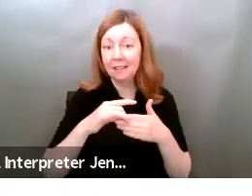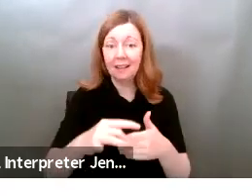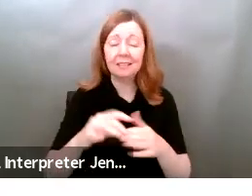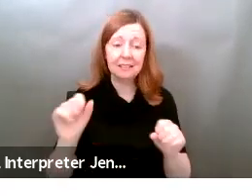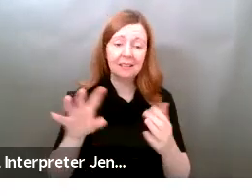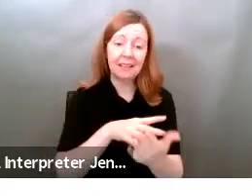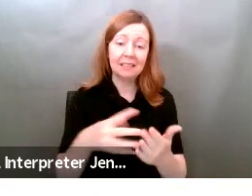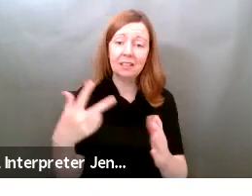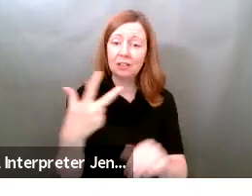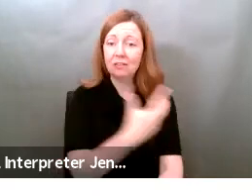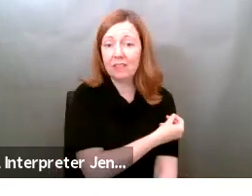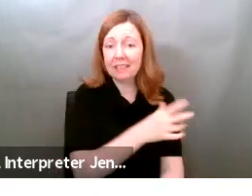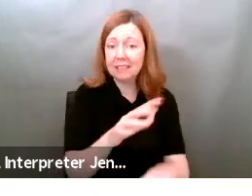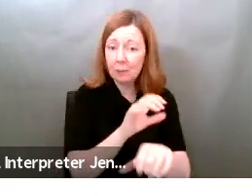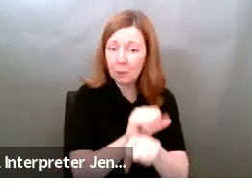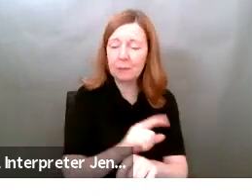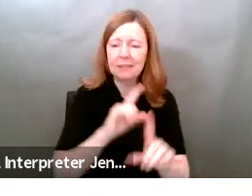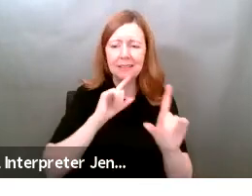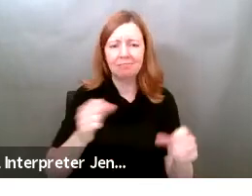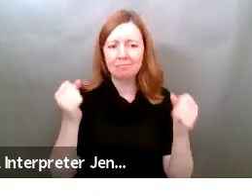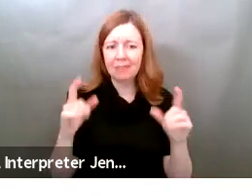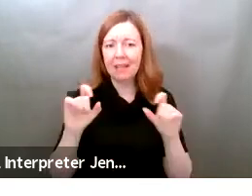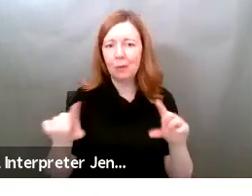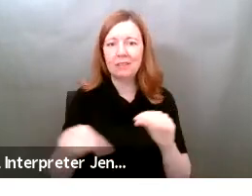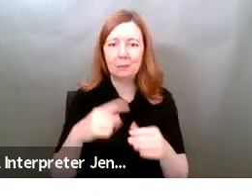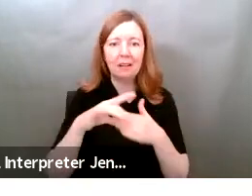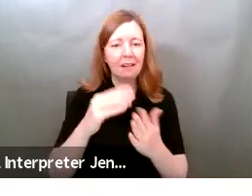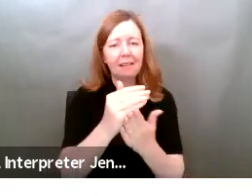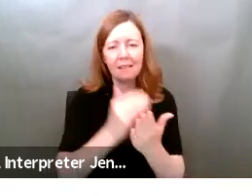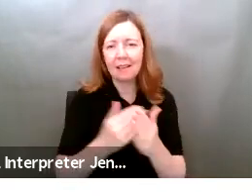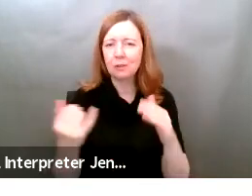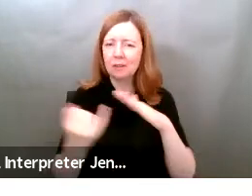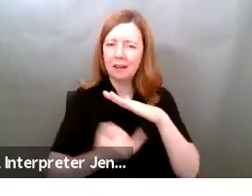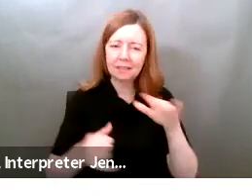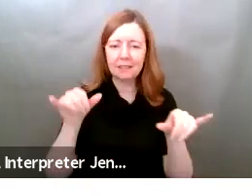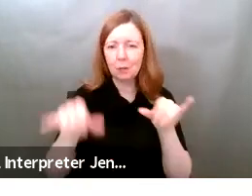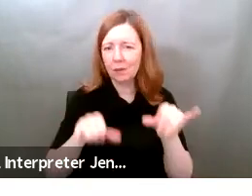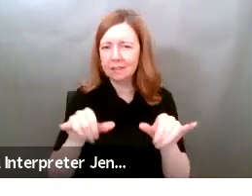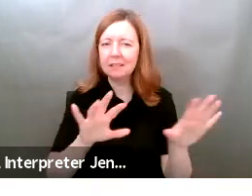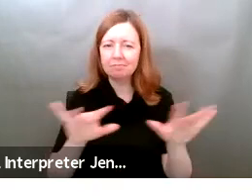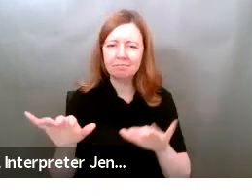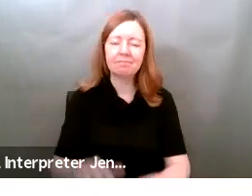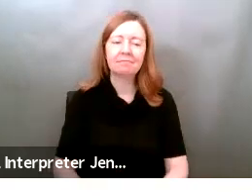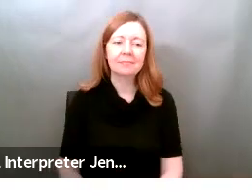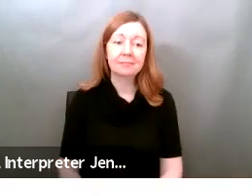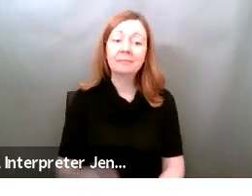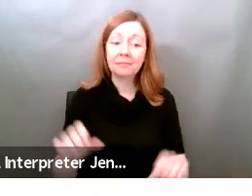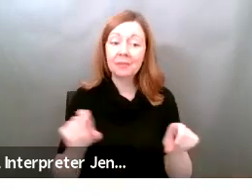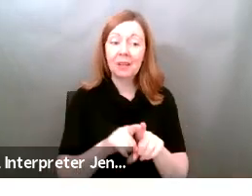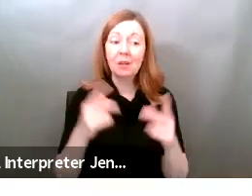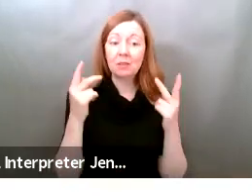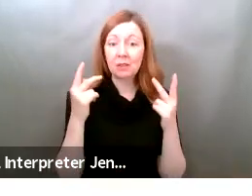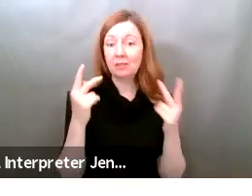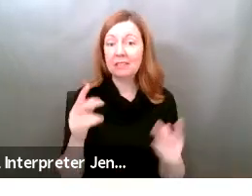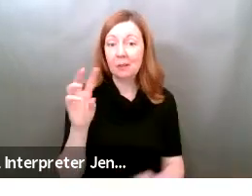schedule vaccine appointments and answer all sorts of questions about guidelines or isolation and quarantine recommendations. And you can also visit our